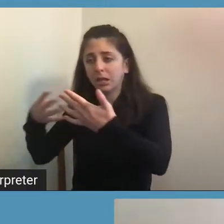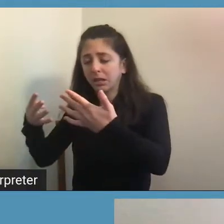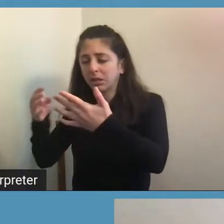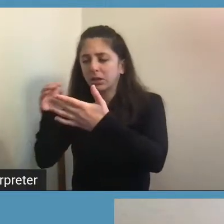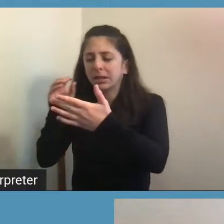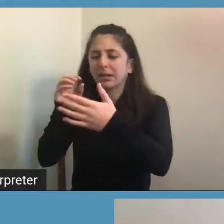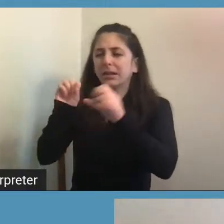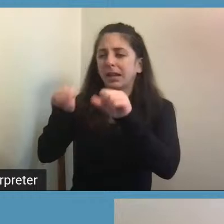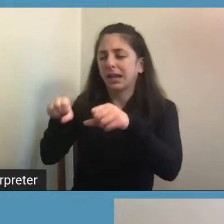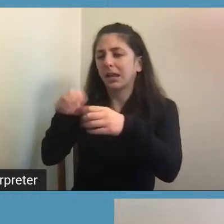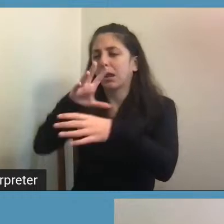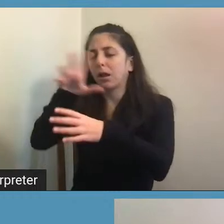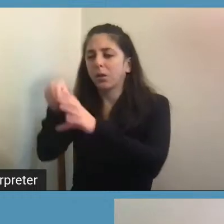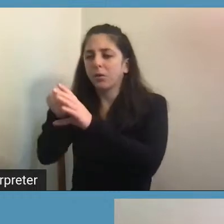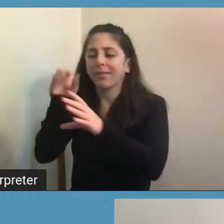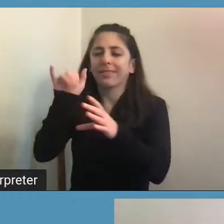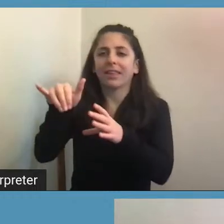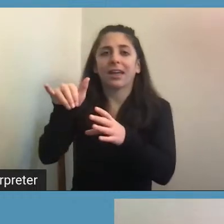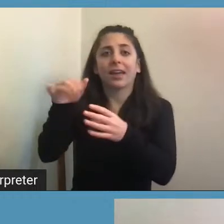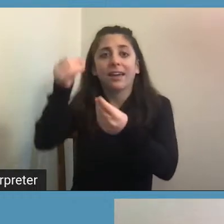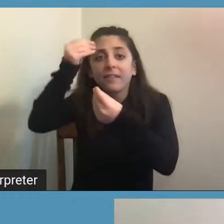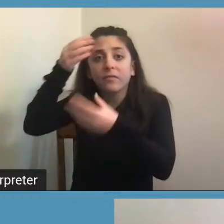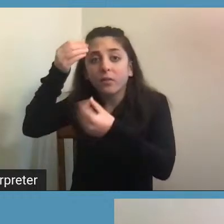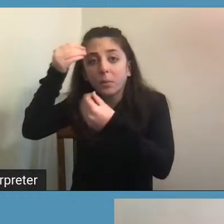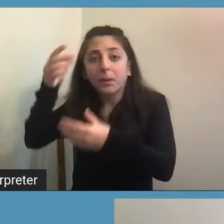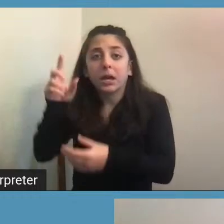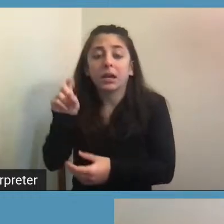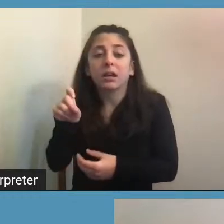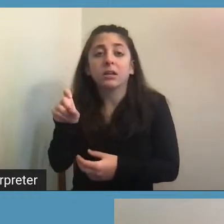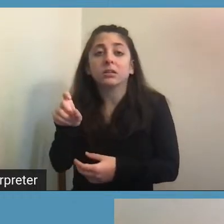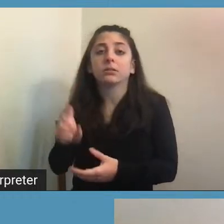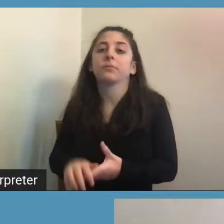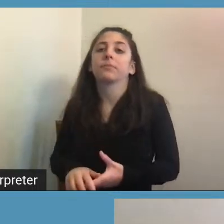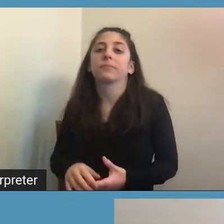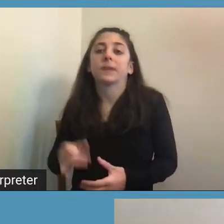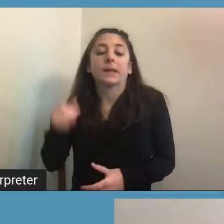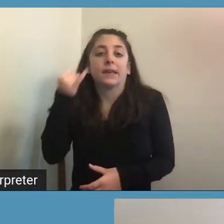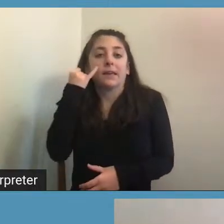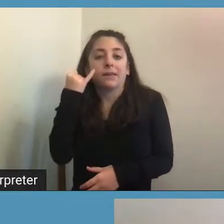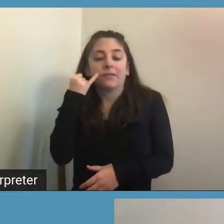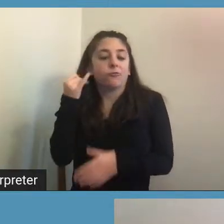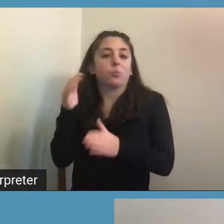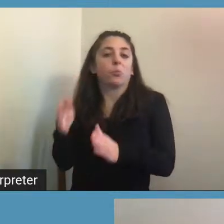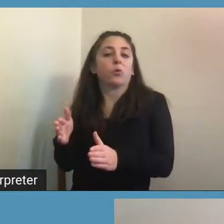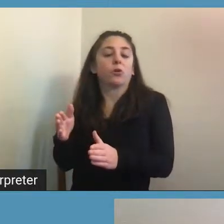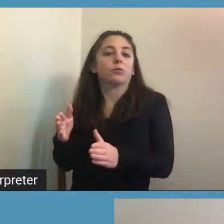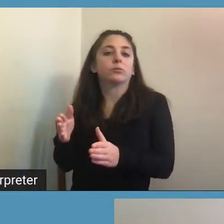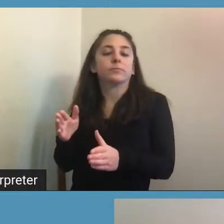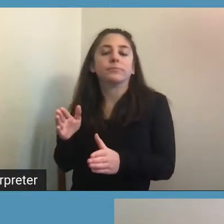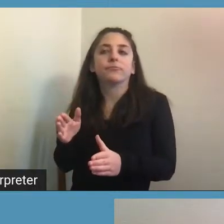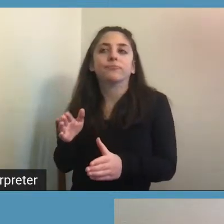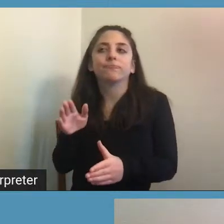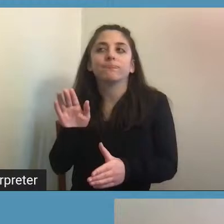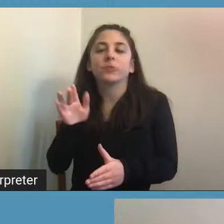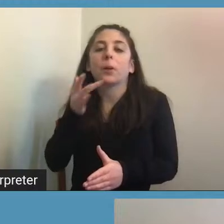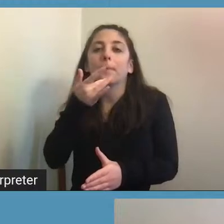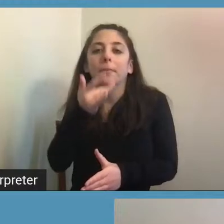So say maybe a person that's in the exhibition, it's their birthday, and instead of doing like